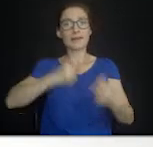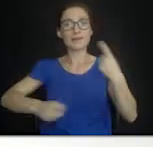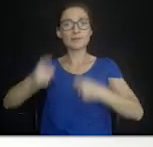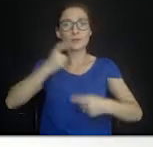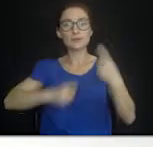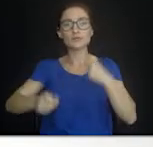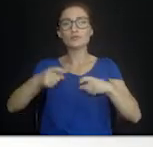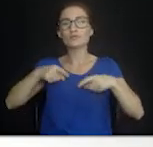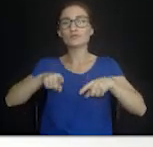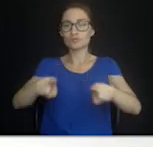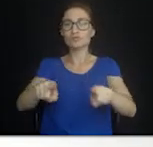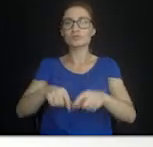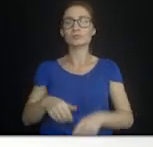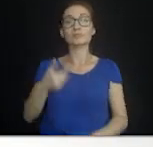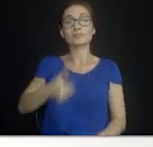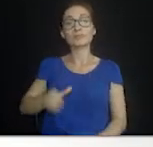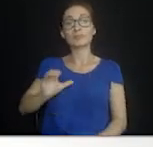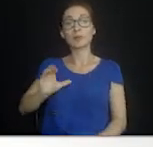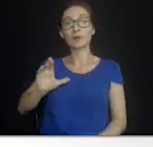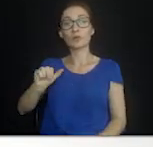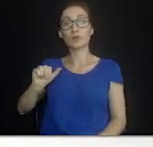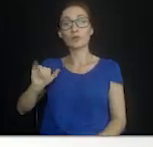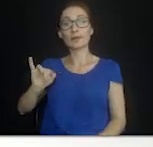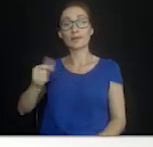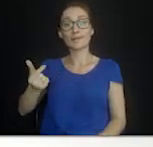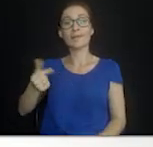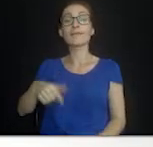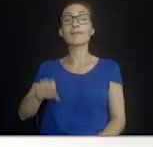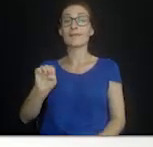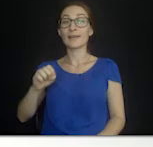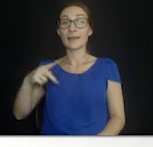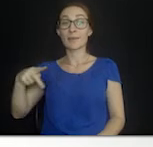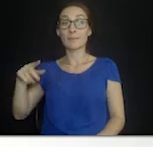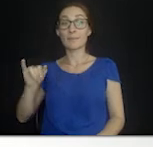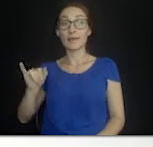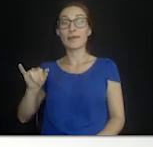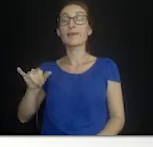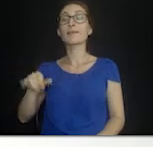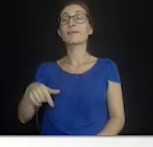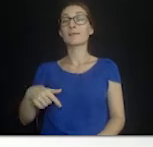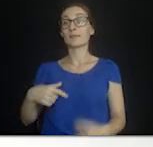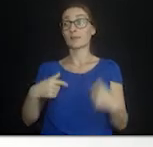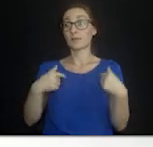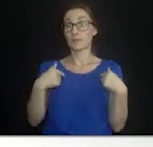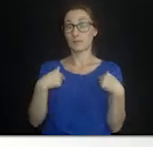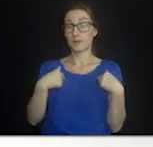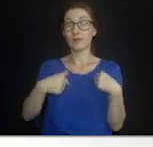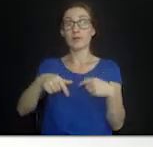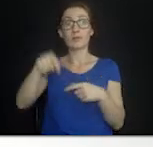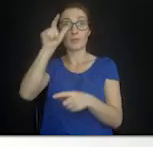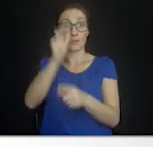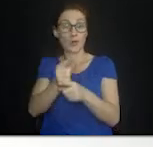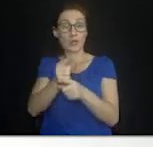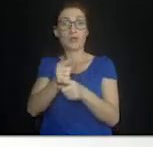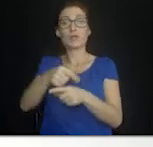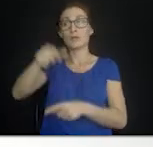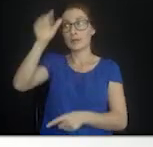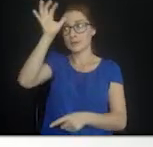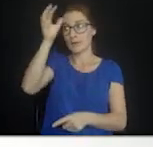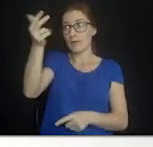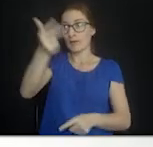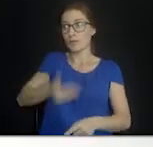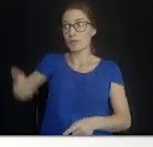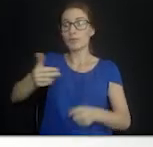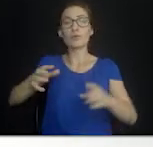My name is Craig Eppy. My father and I, and my brother have a firm down in Fort Lauderdale, and we do a lot